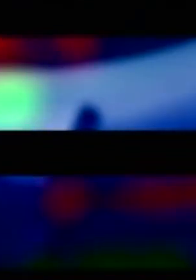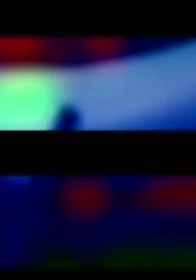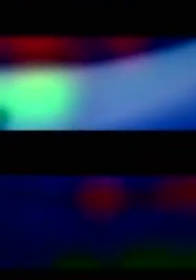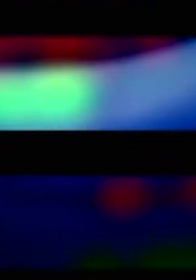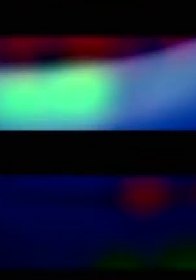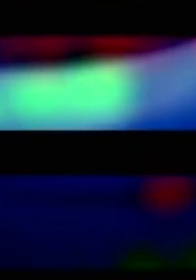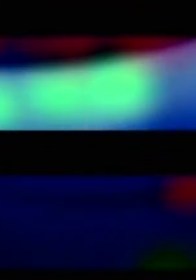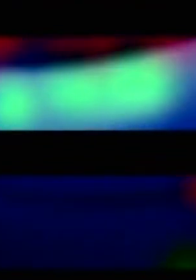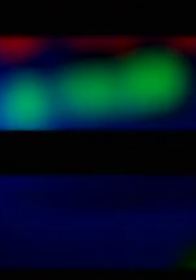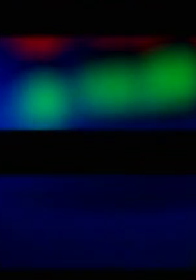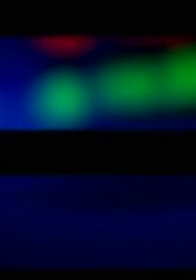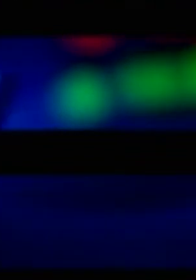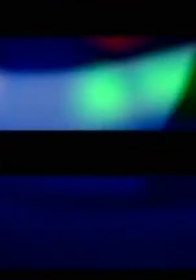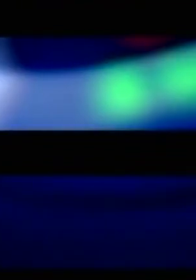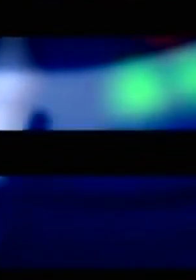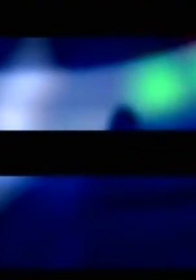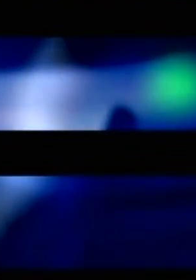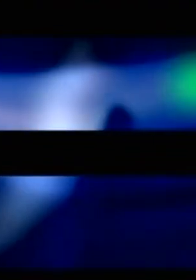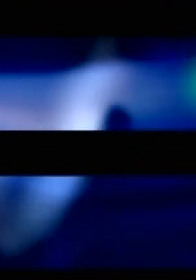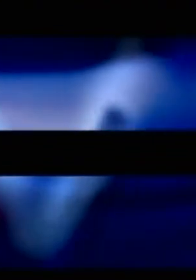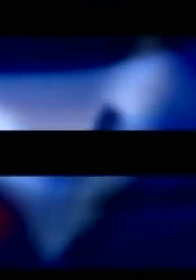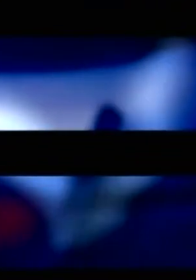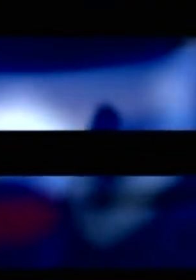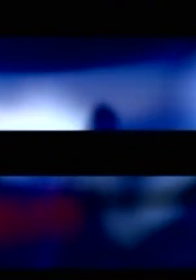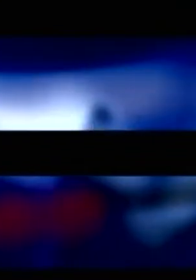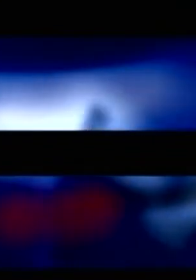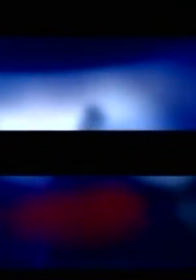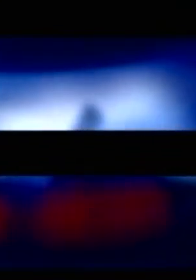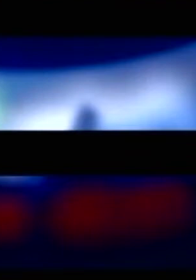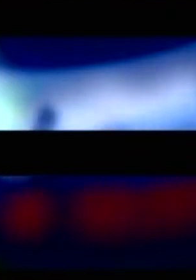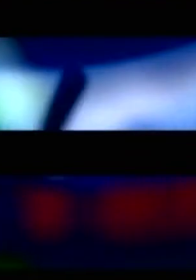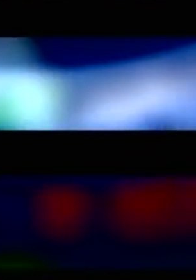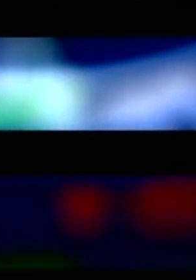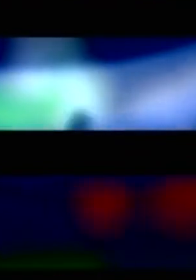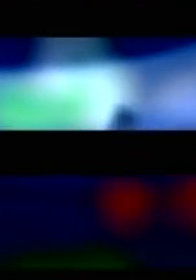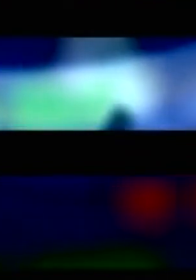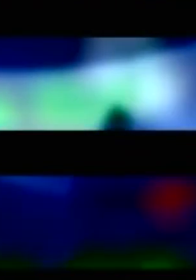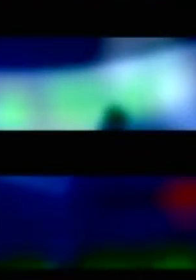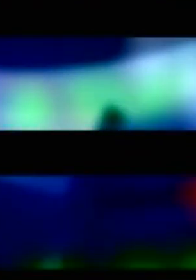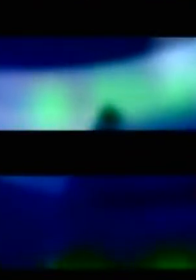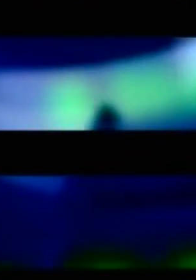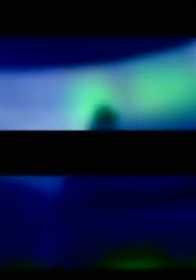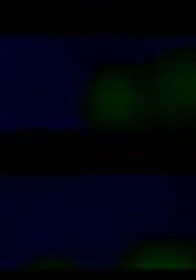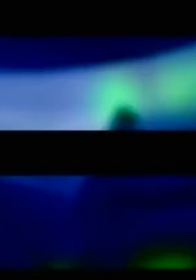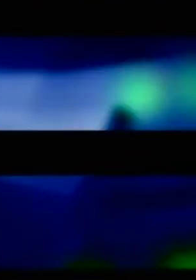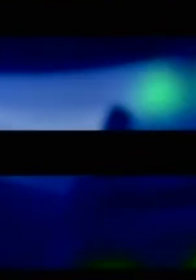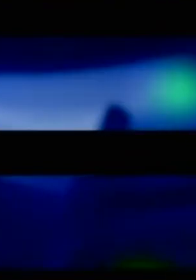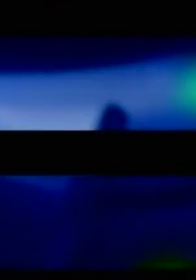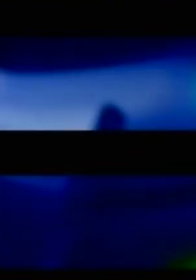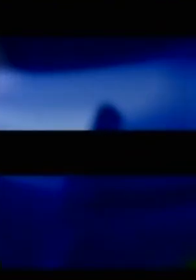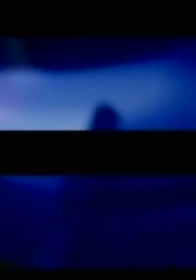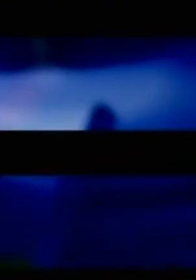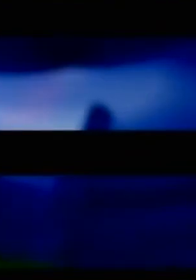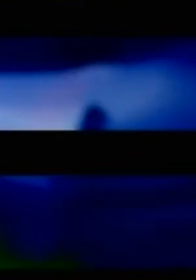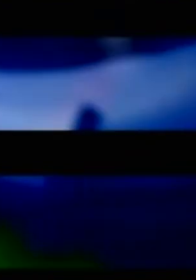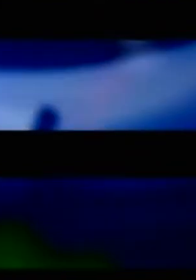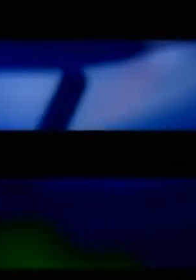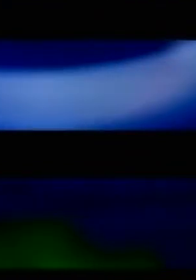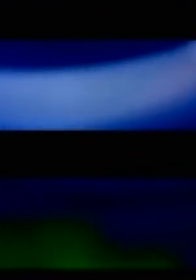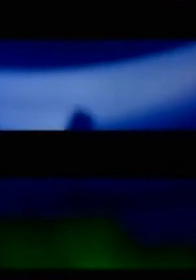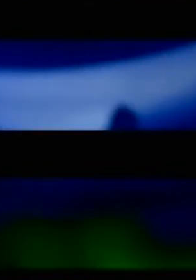2,692,300 units at $130 each, and they were followed by Carreras Limited and Wisynco Group Limited ordinary